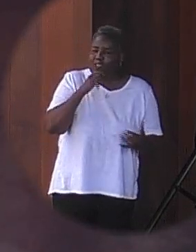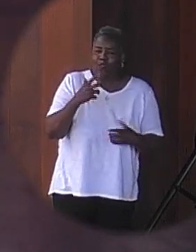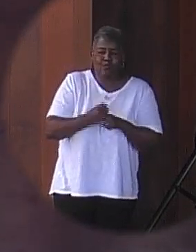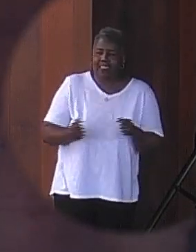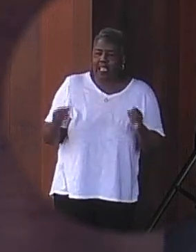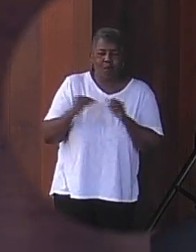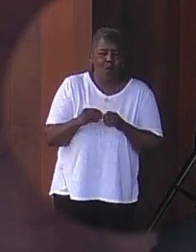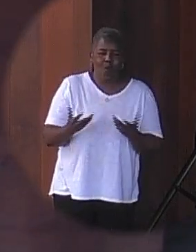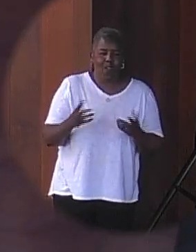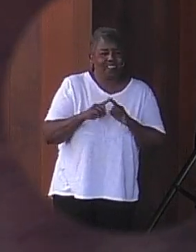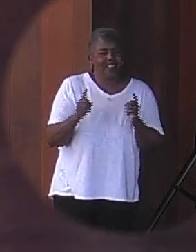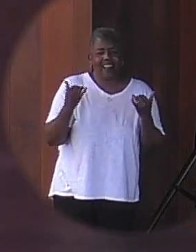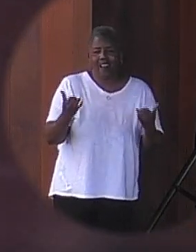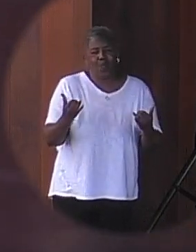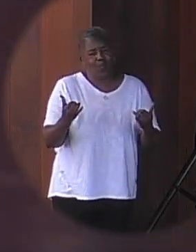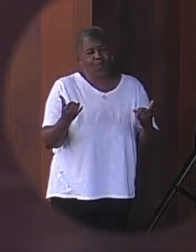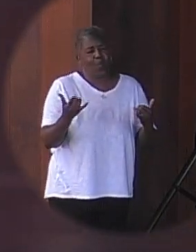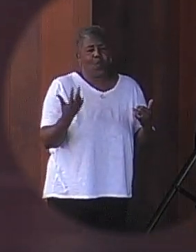more.